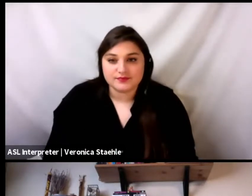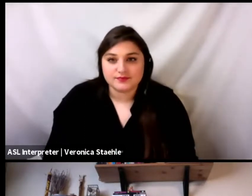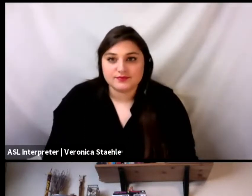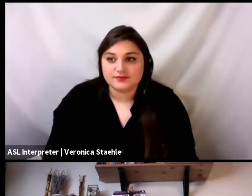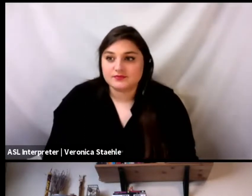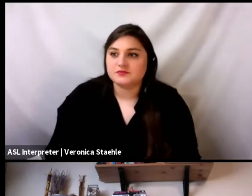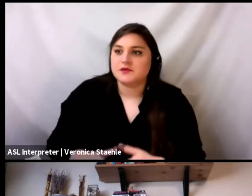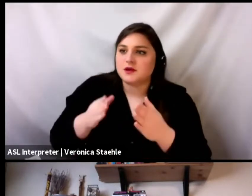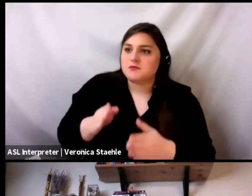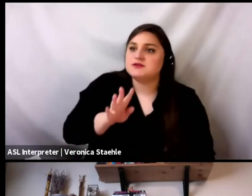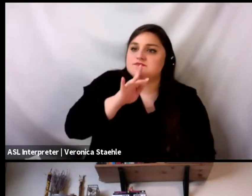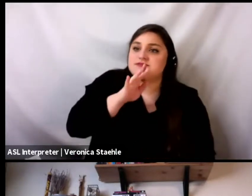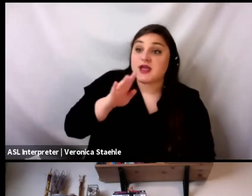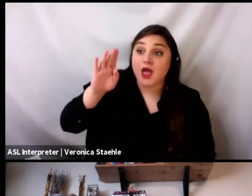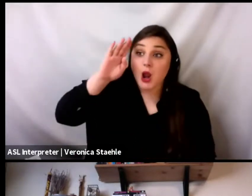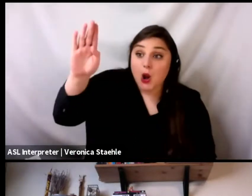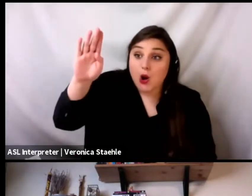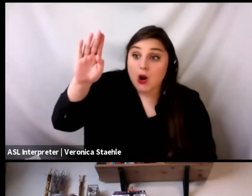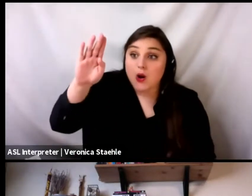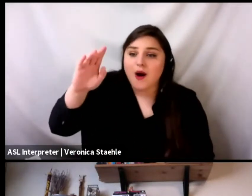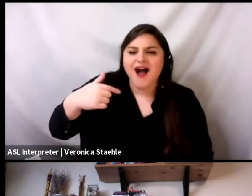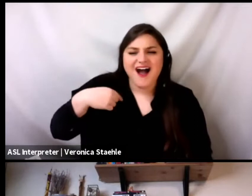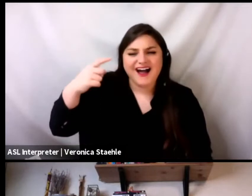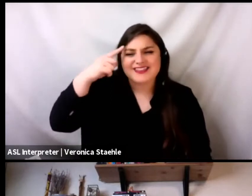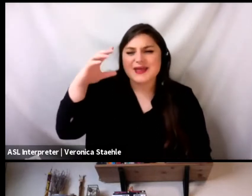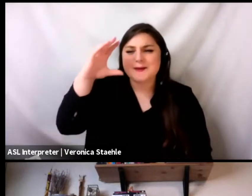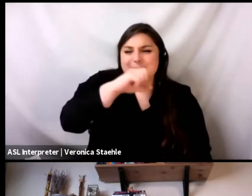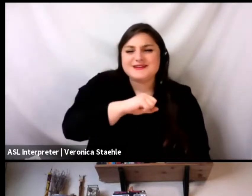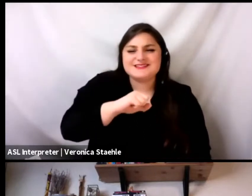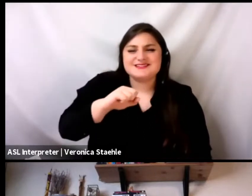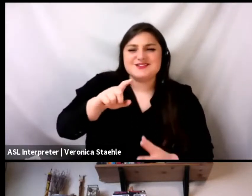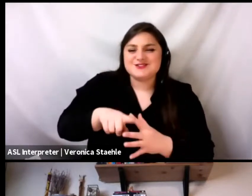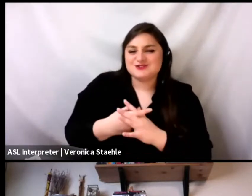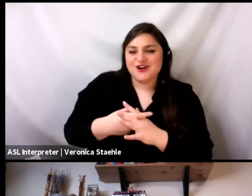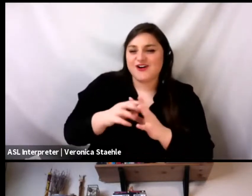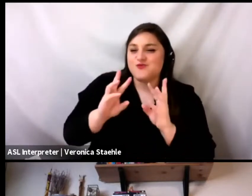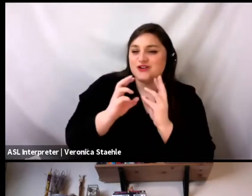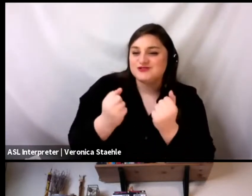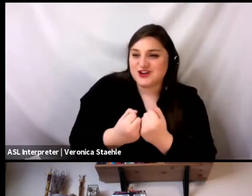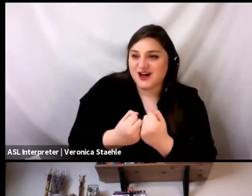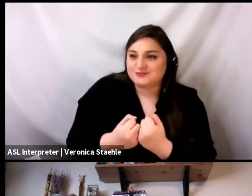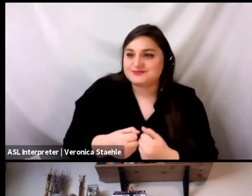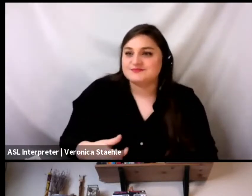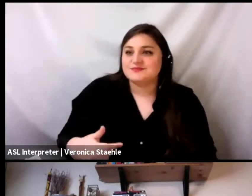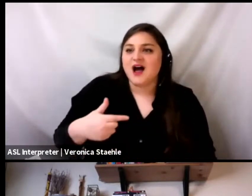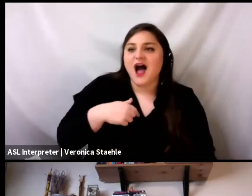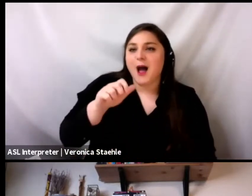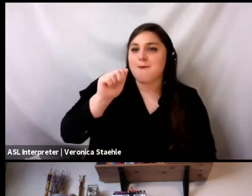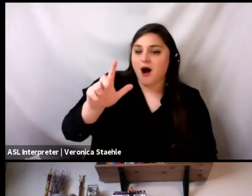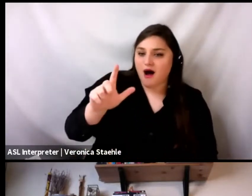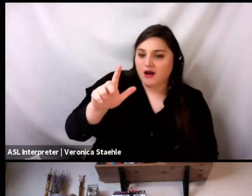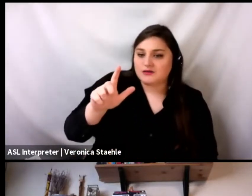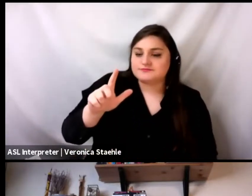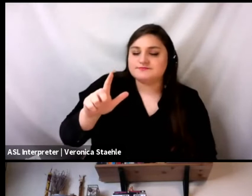Hello. Hi. I think I missed the first part of the workshop about, and I agree with